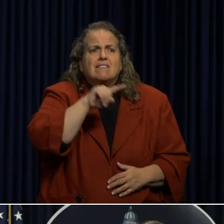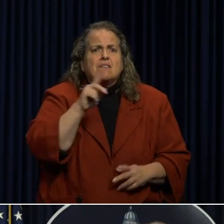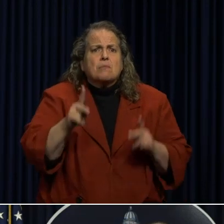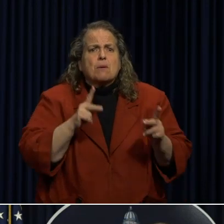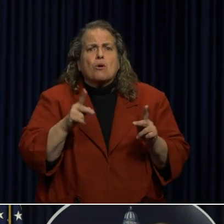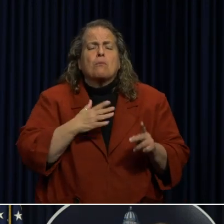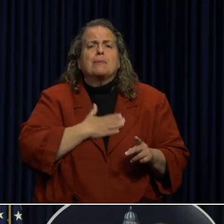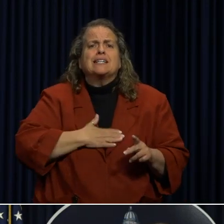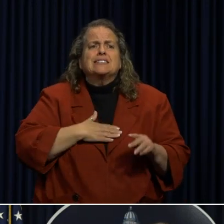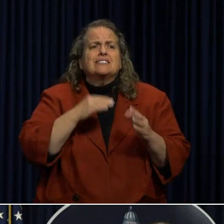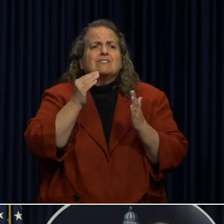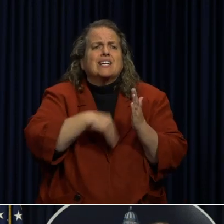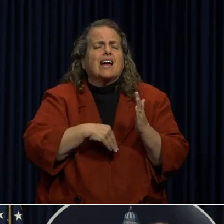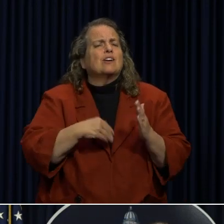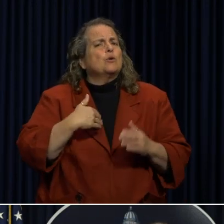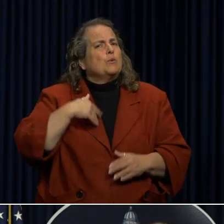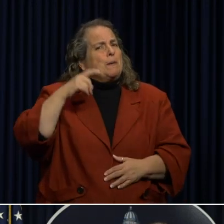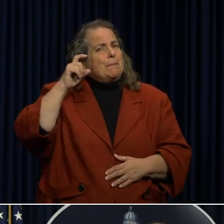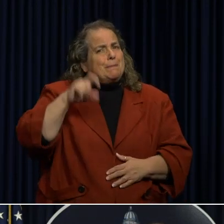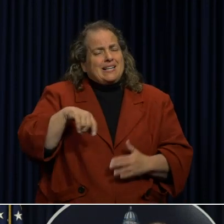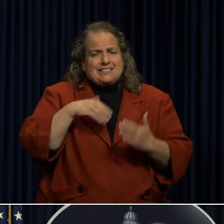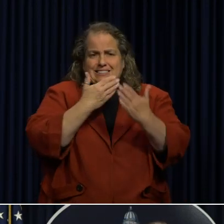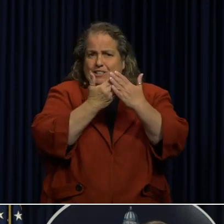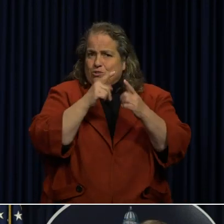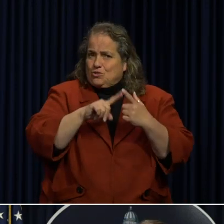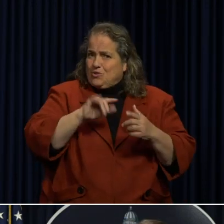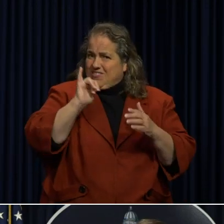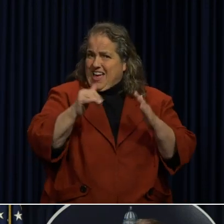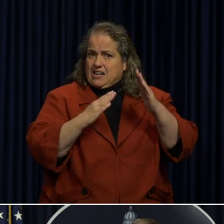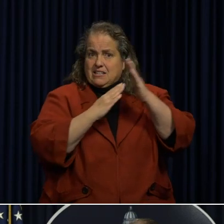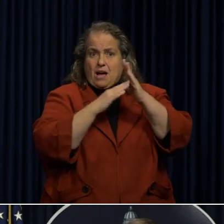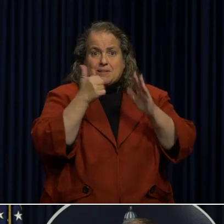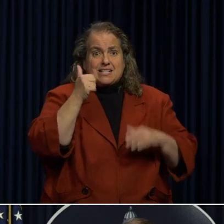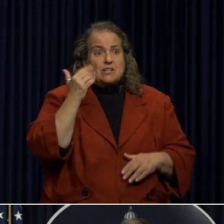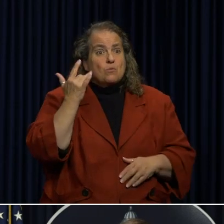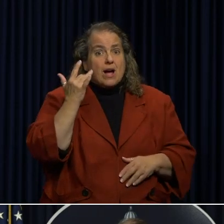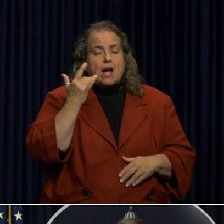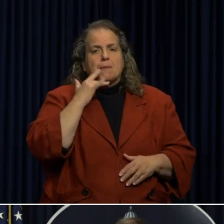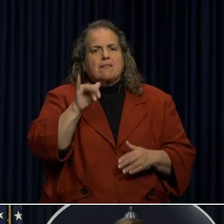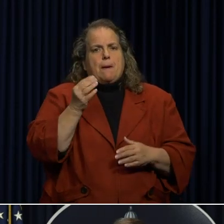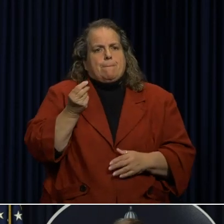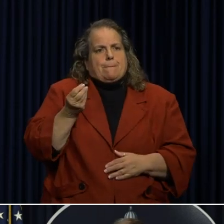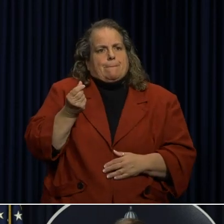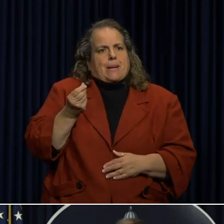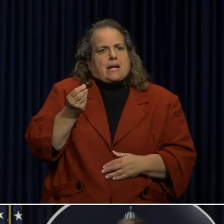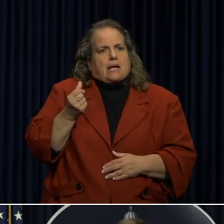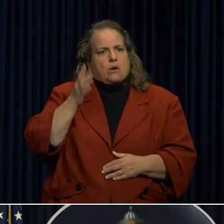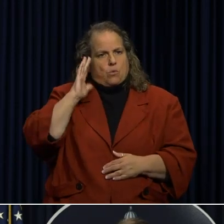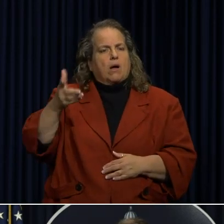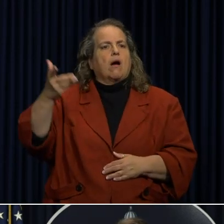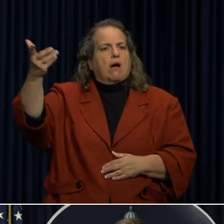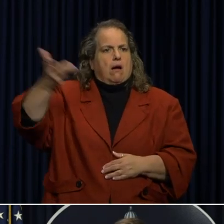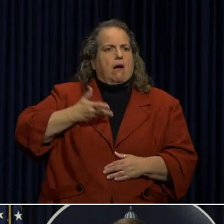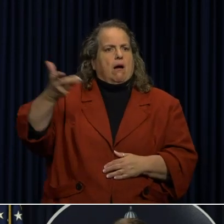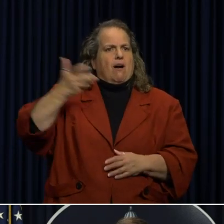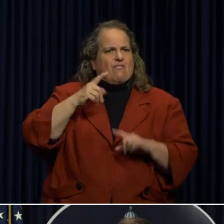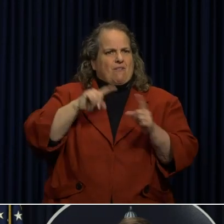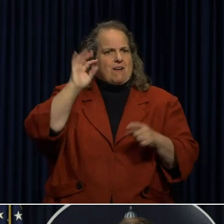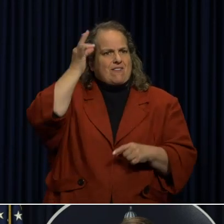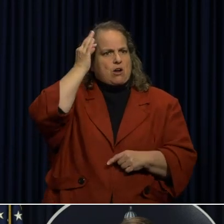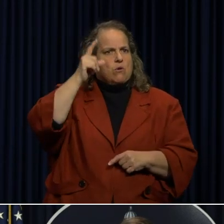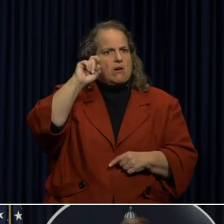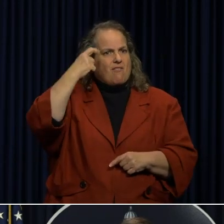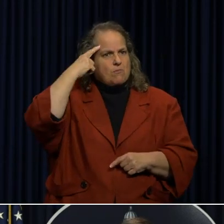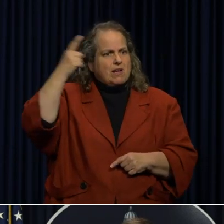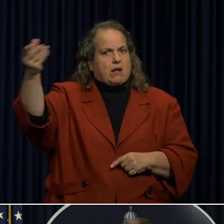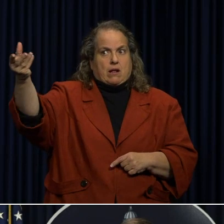And that's where we need to get. We need to get to that point because those are dollars that are going to flow in. Those are dollars that are going to help